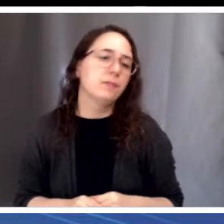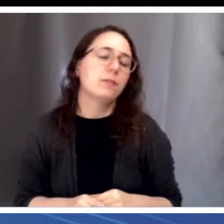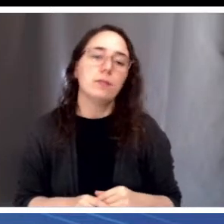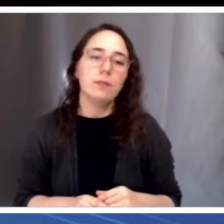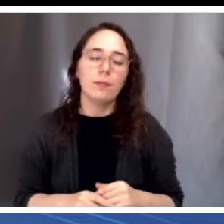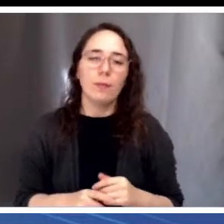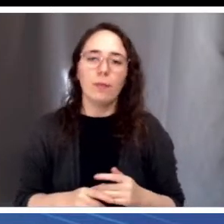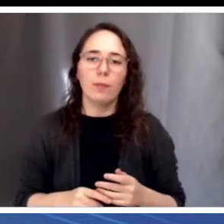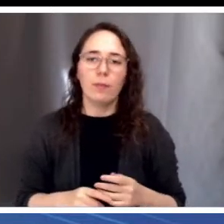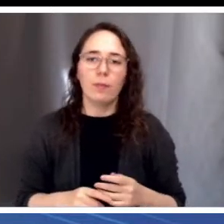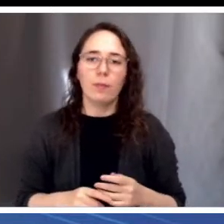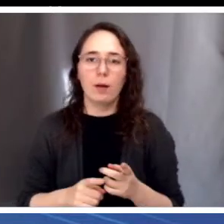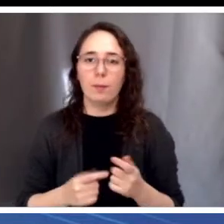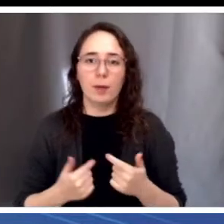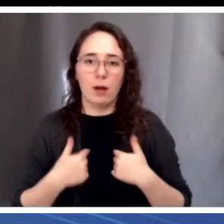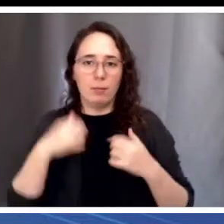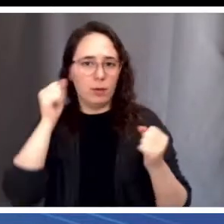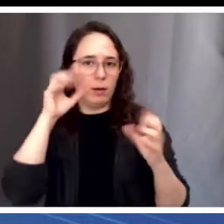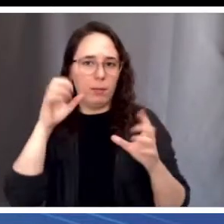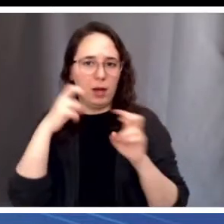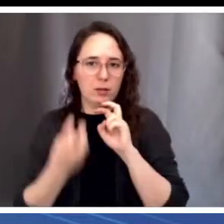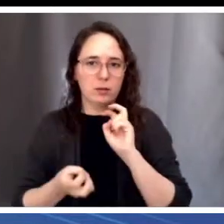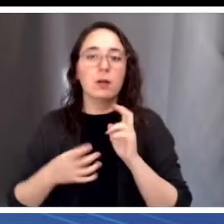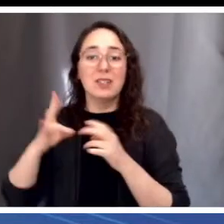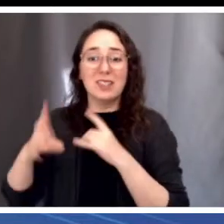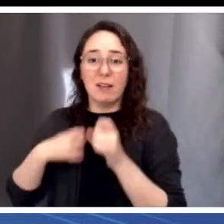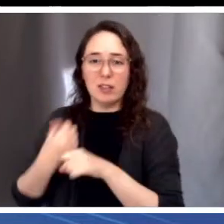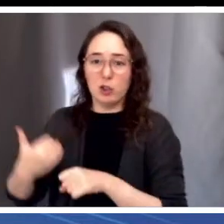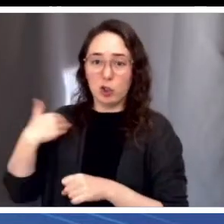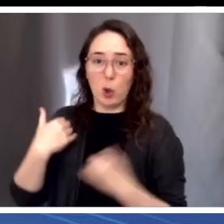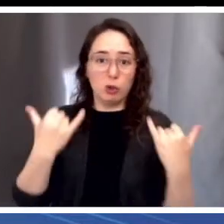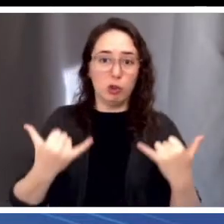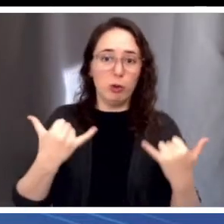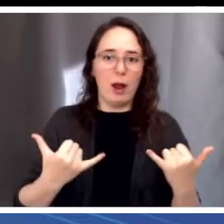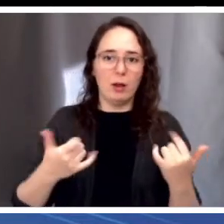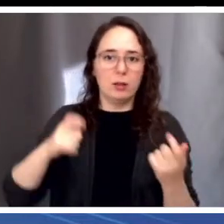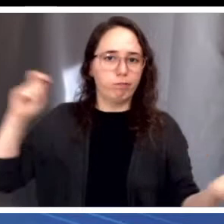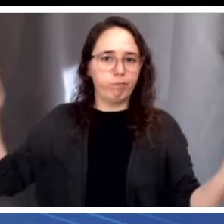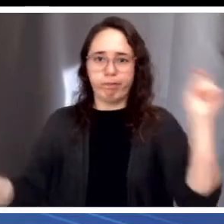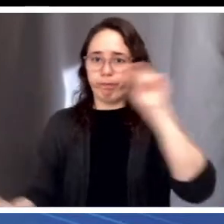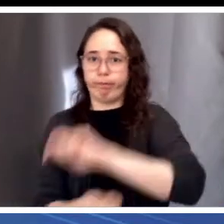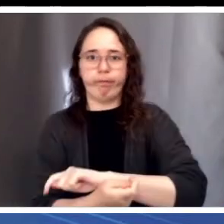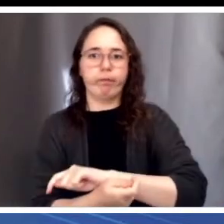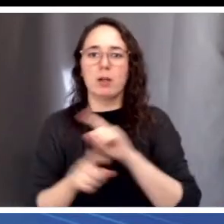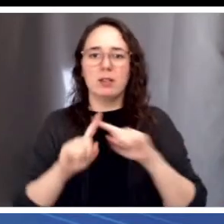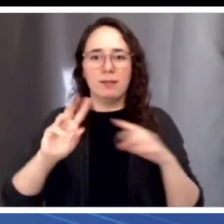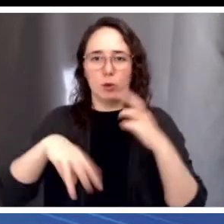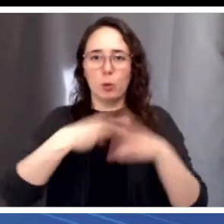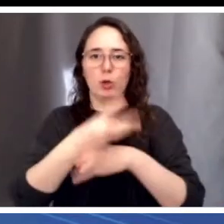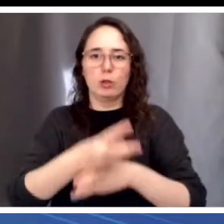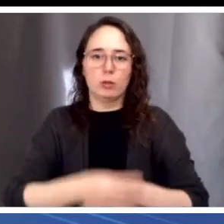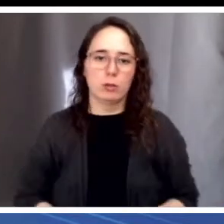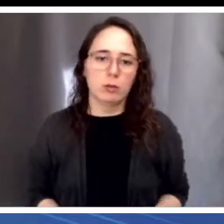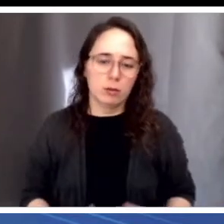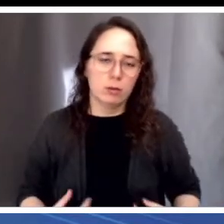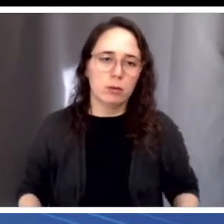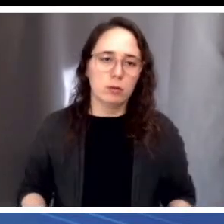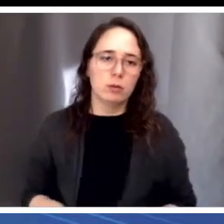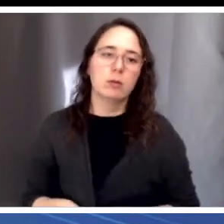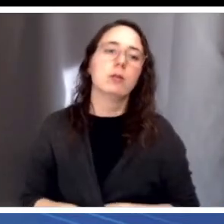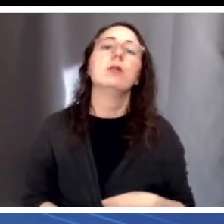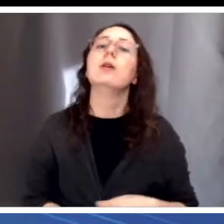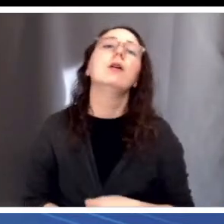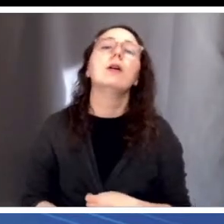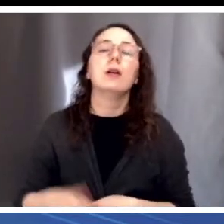awe of where we are now after seven years of doing this, it feels like the payoff is now finally happening. You know, Michelle, that's beautifully